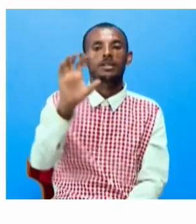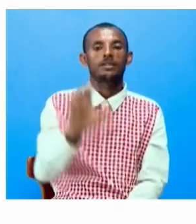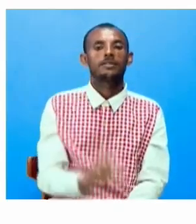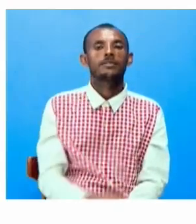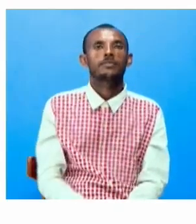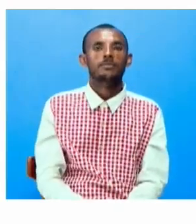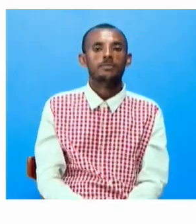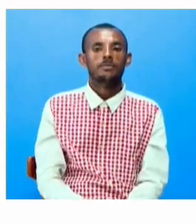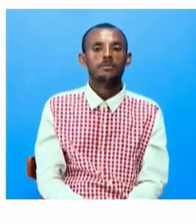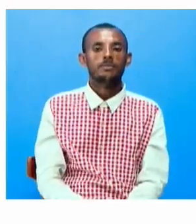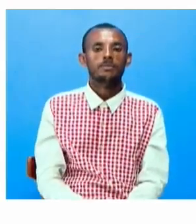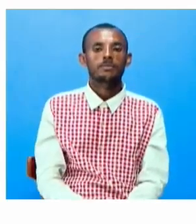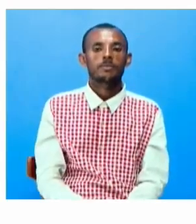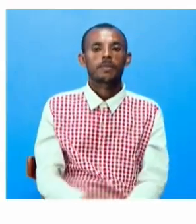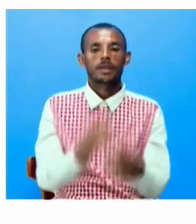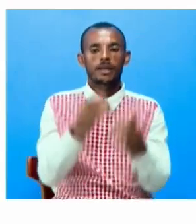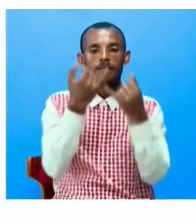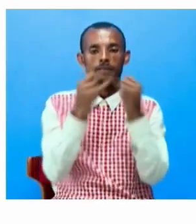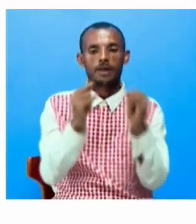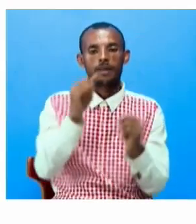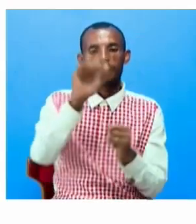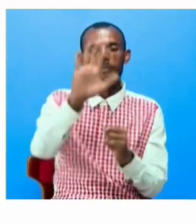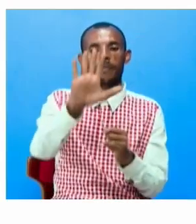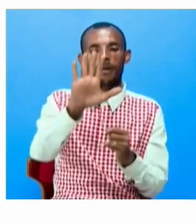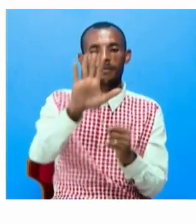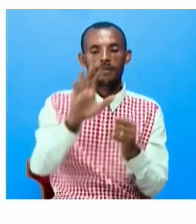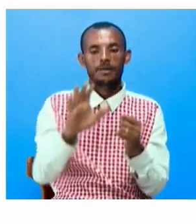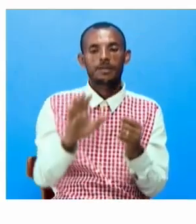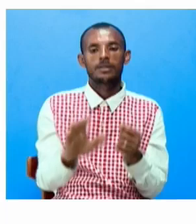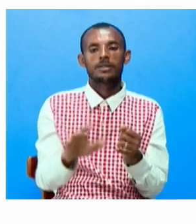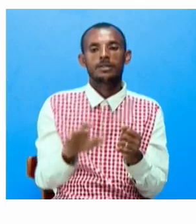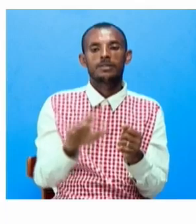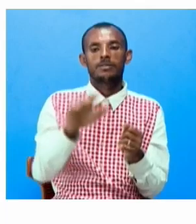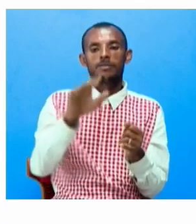600. Divide both by 5.